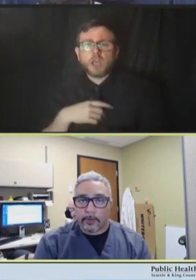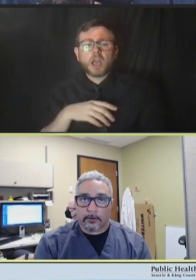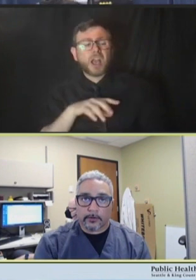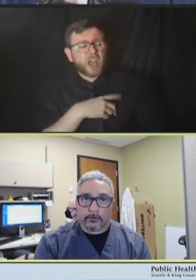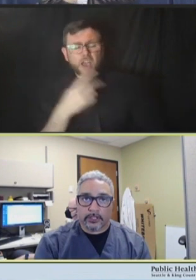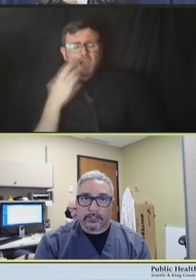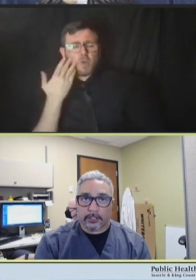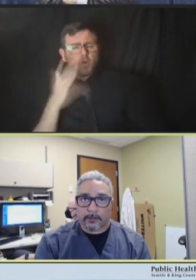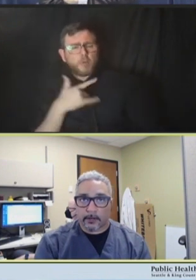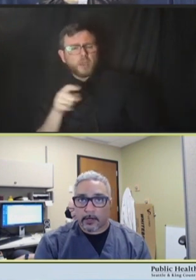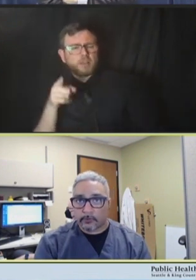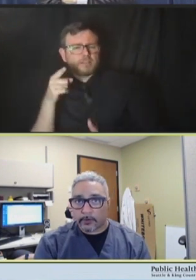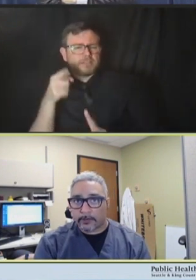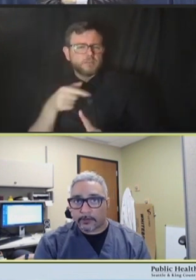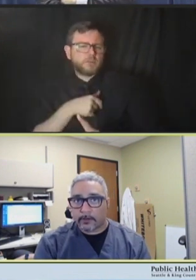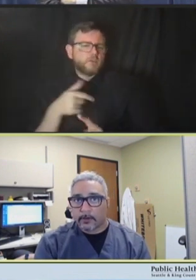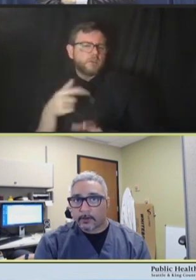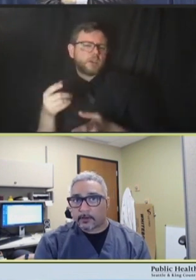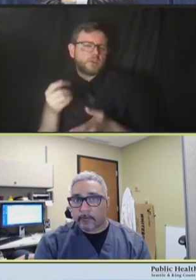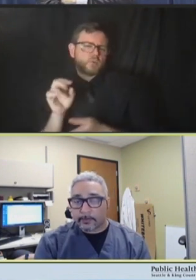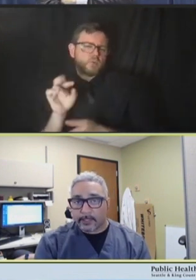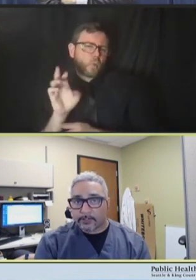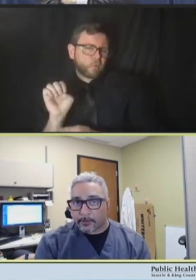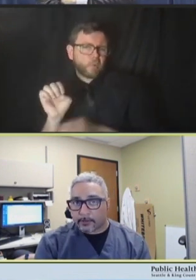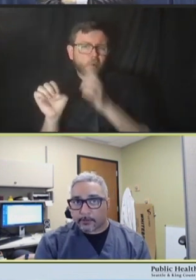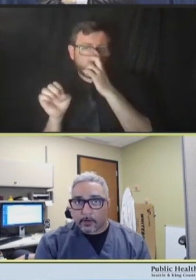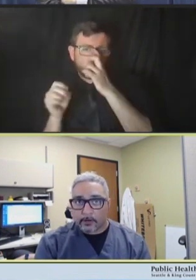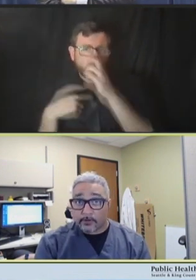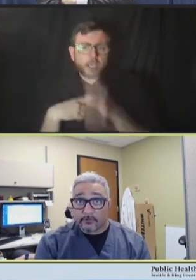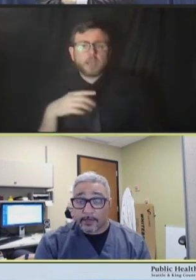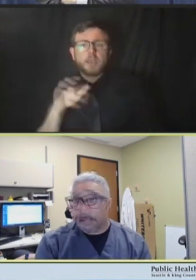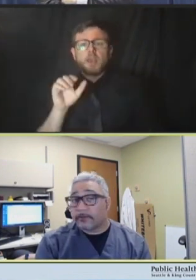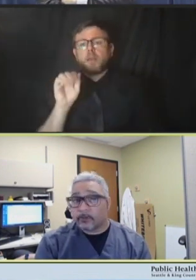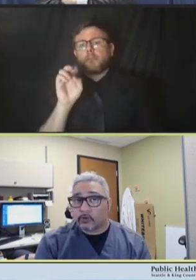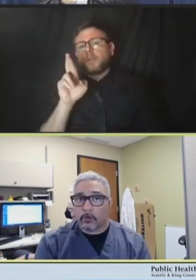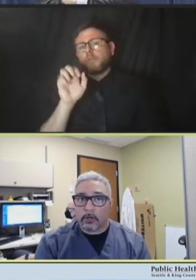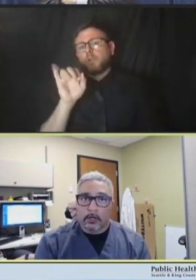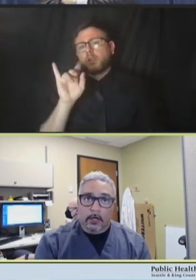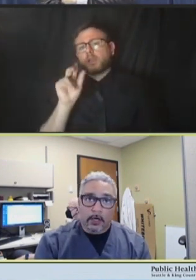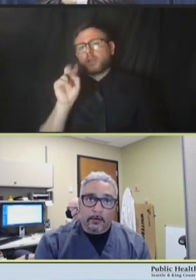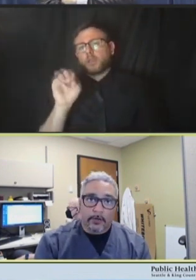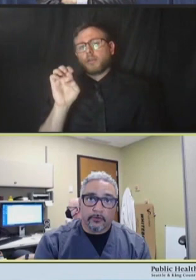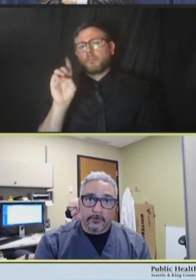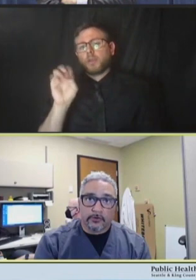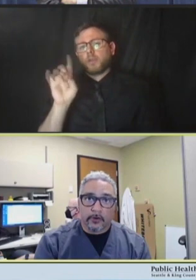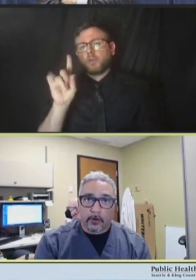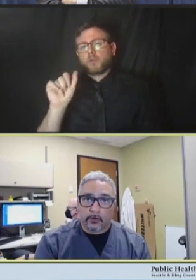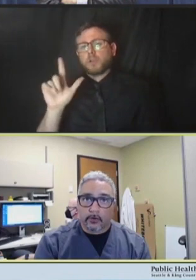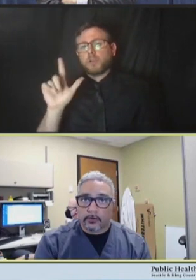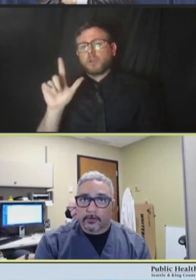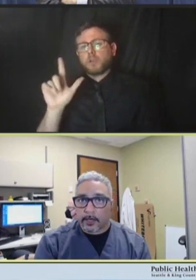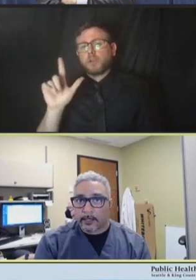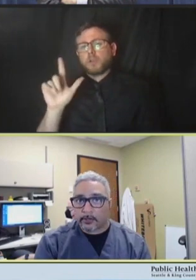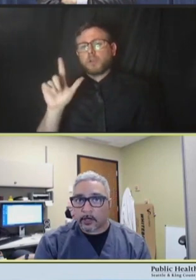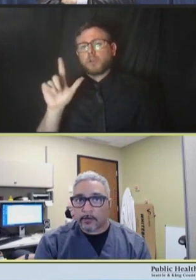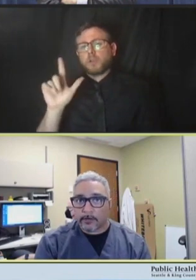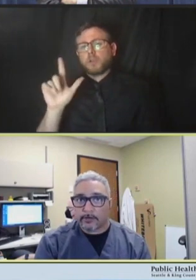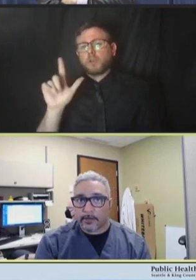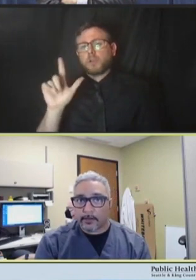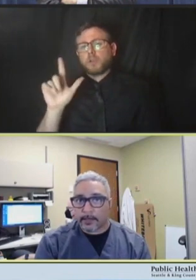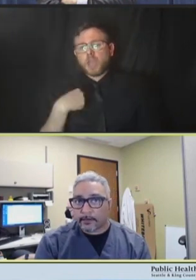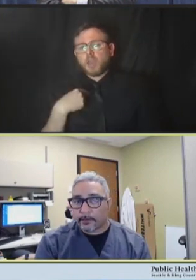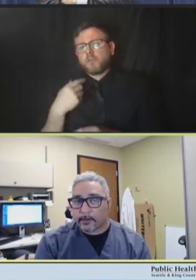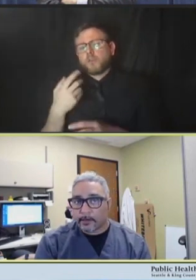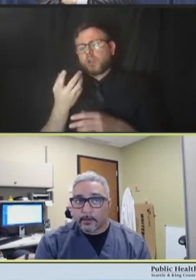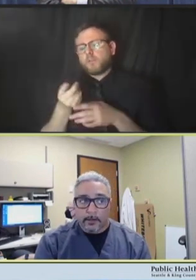American Medical Association has released some recommendations in this regard. There have been individual peer-reviewed articles that talk about this